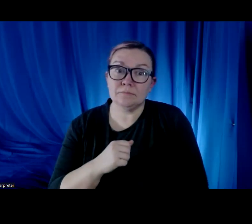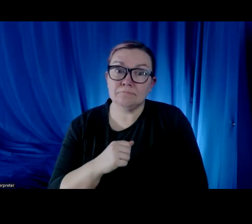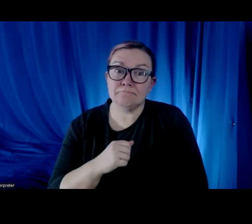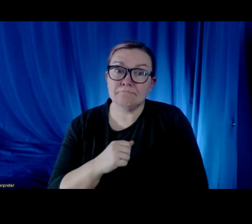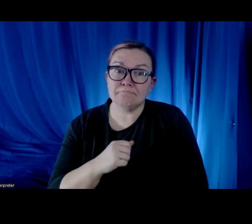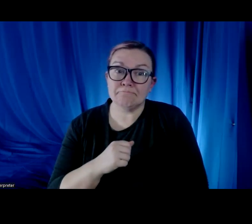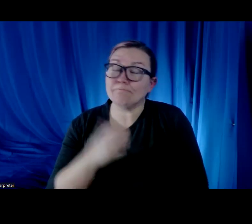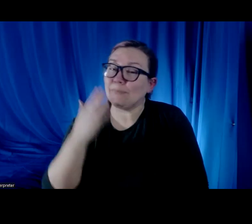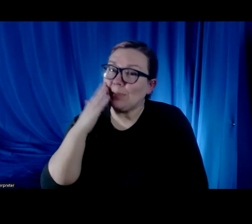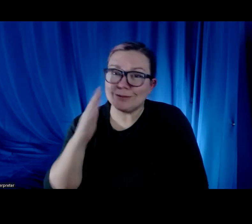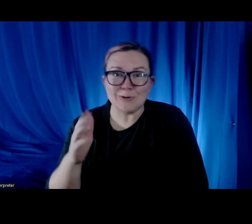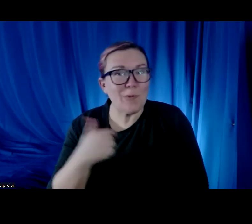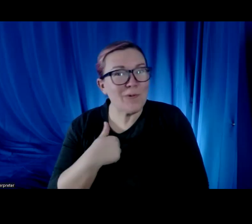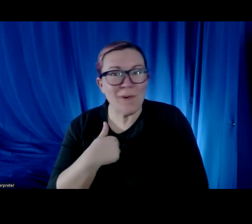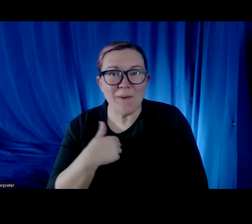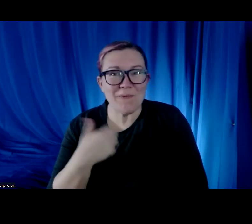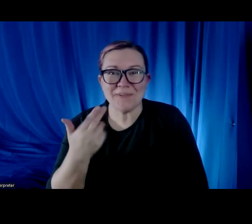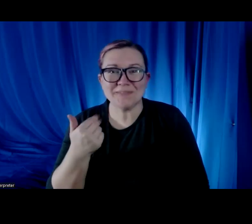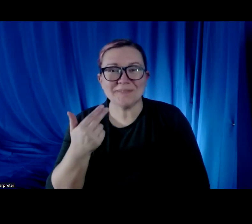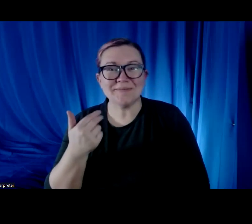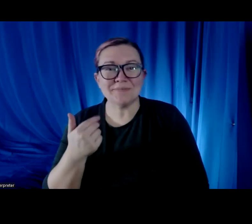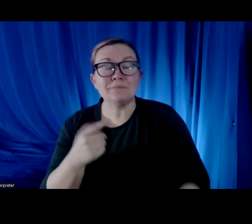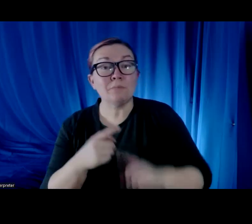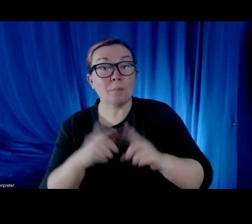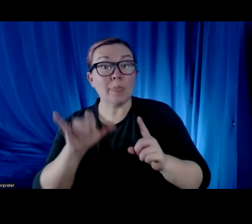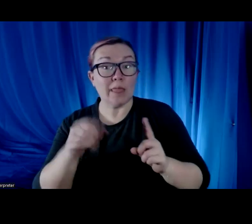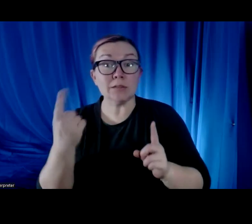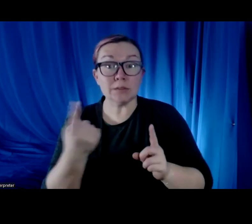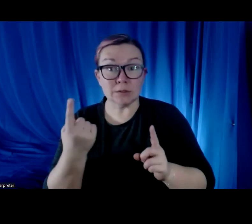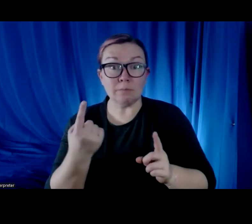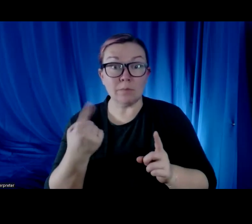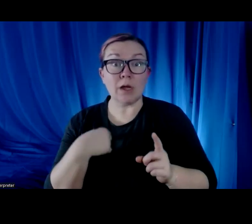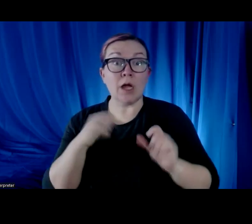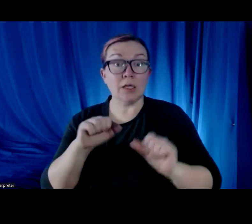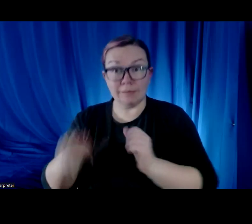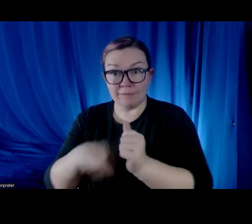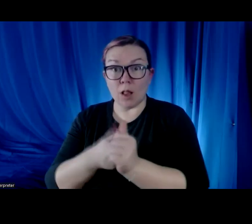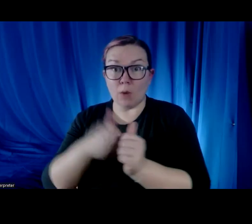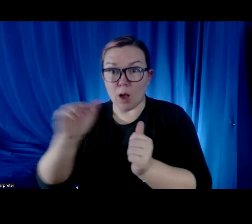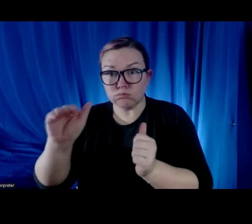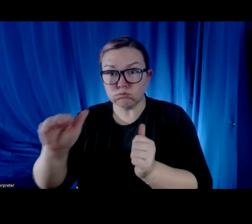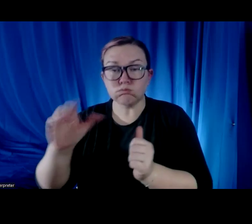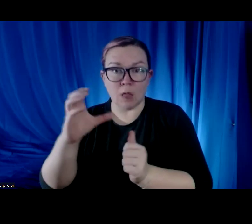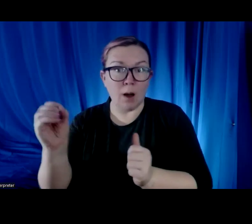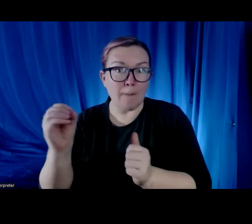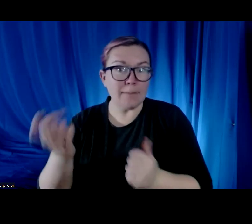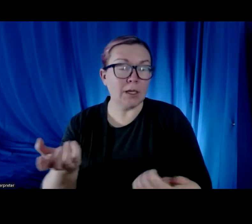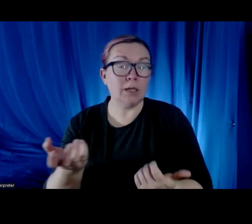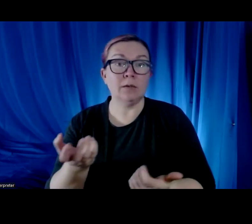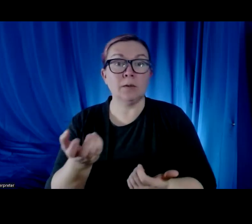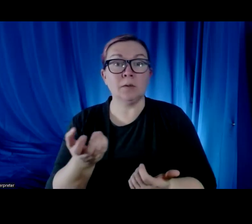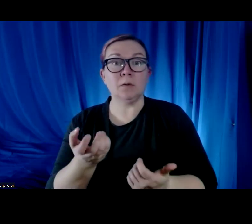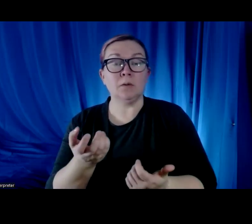I don't know. But that's something that I can follow up with them on. I don't know that